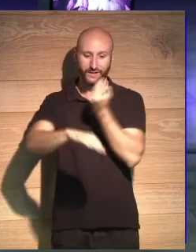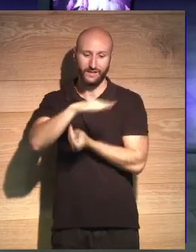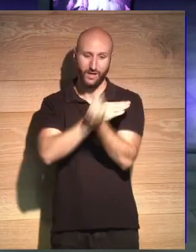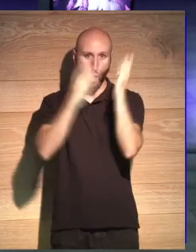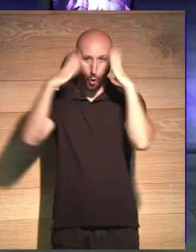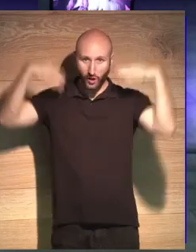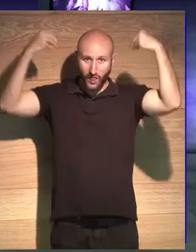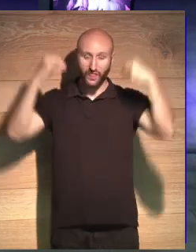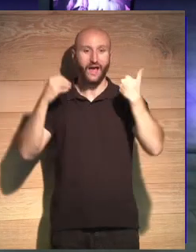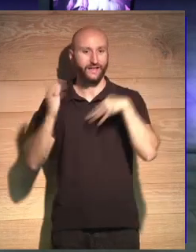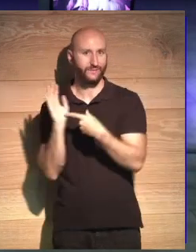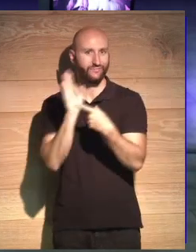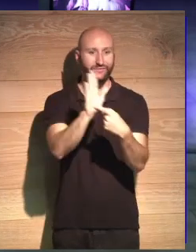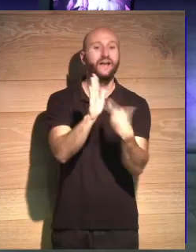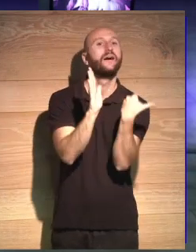research run by the three